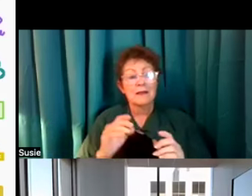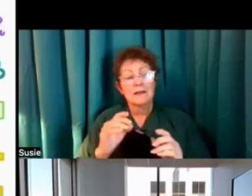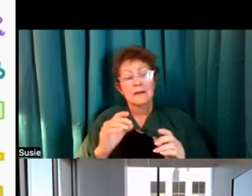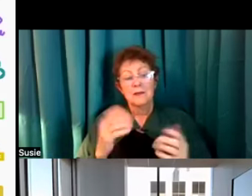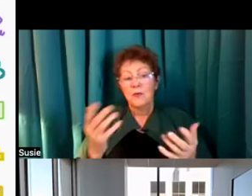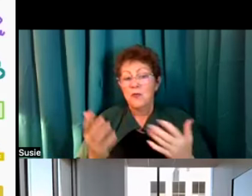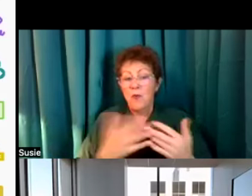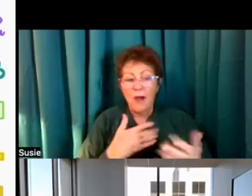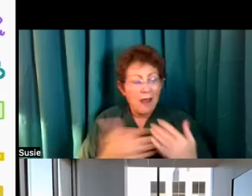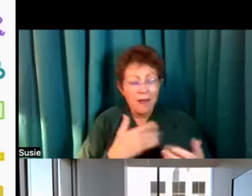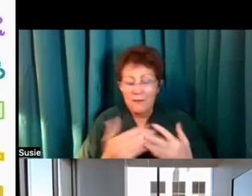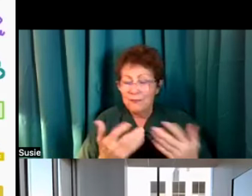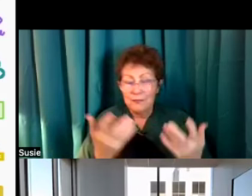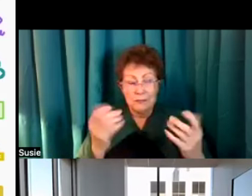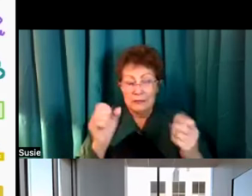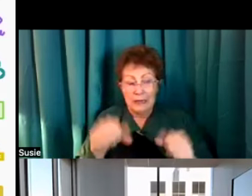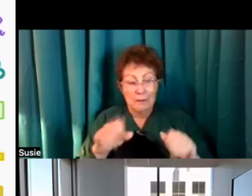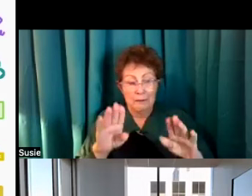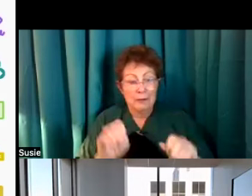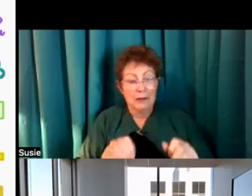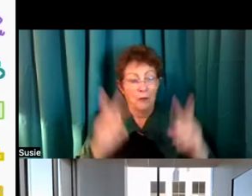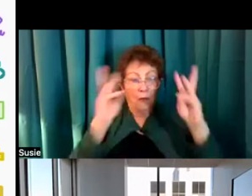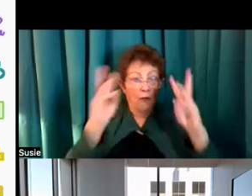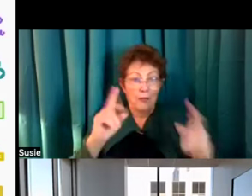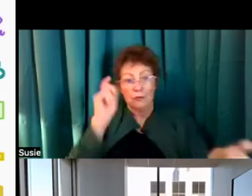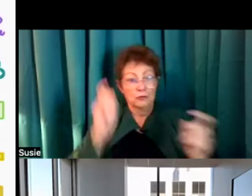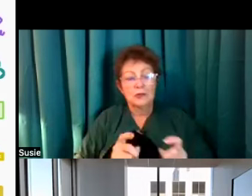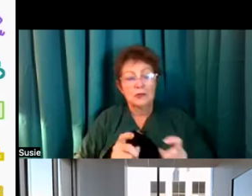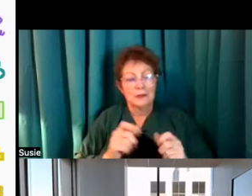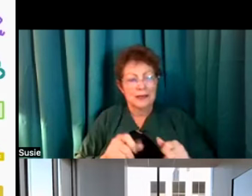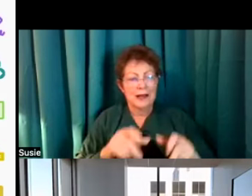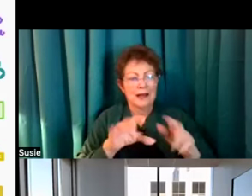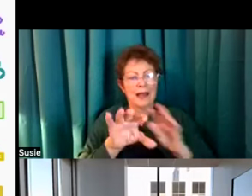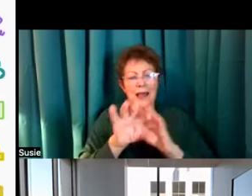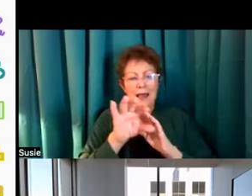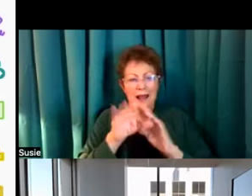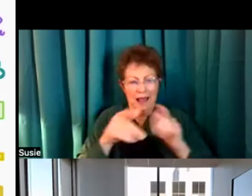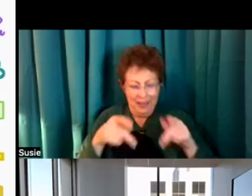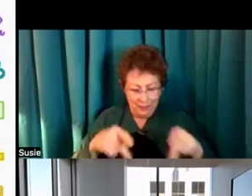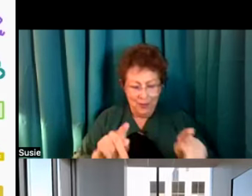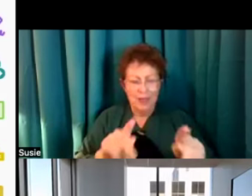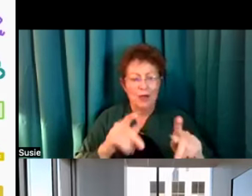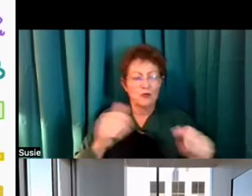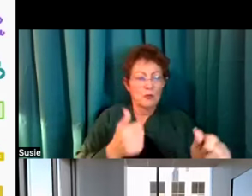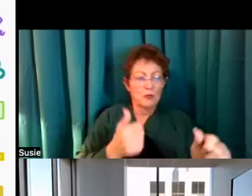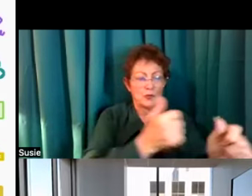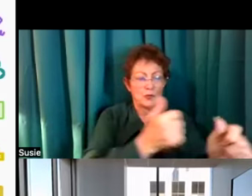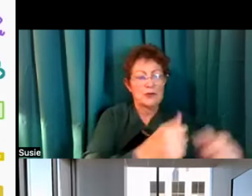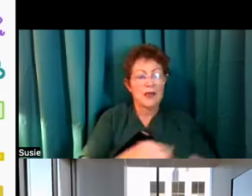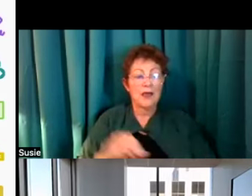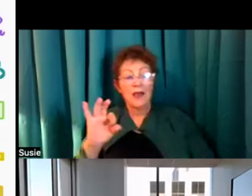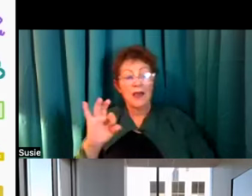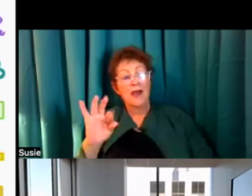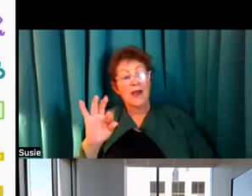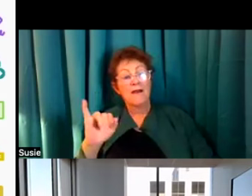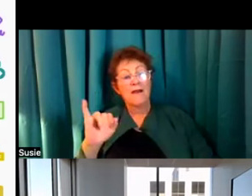case may be. They can effectively elect to pursue that. The fiduciary duties of